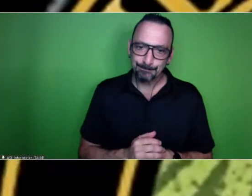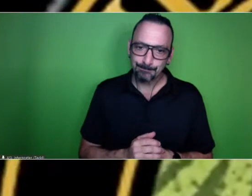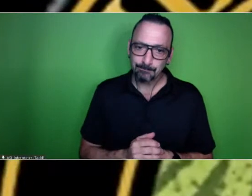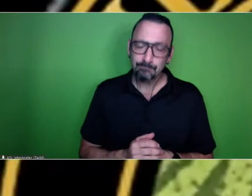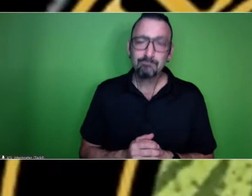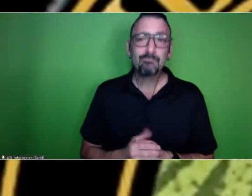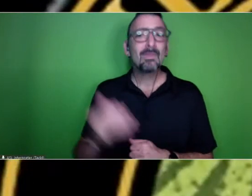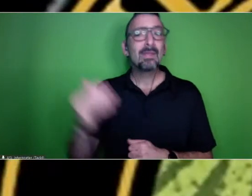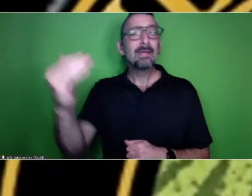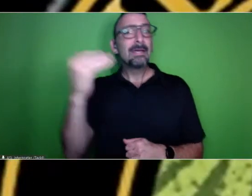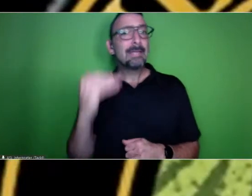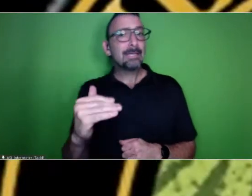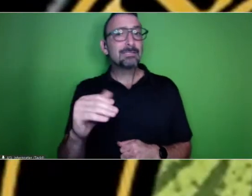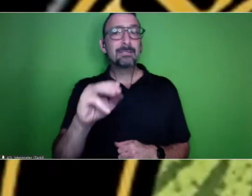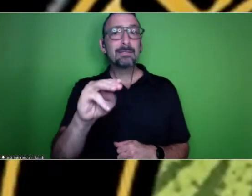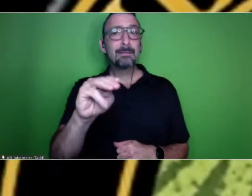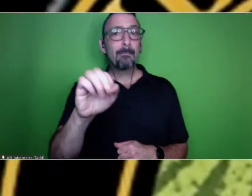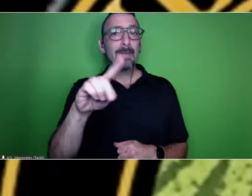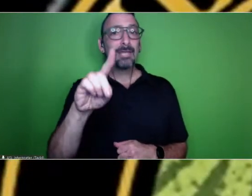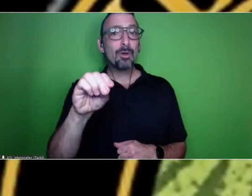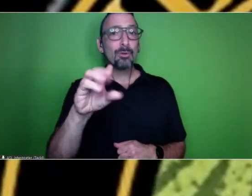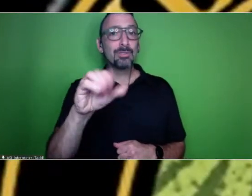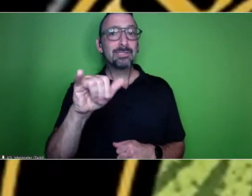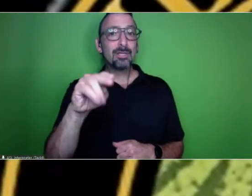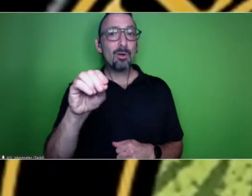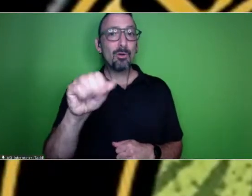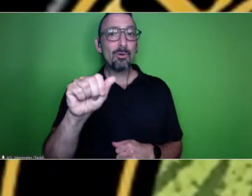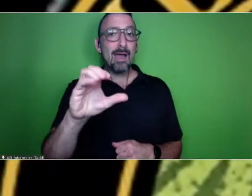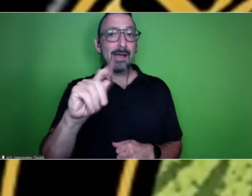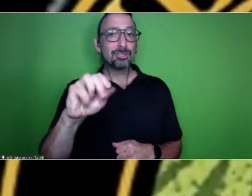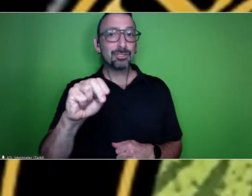Next up is going to be Mendocino Action News.